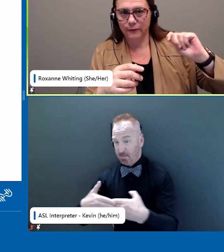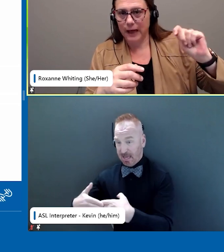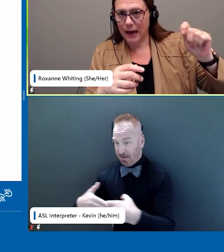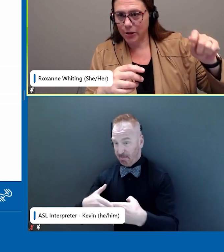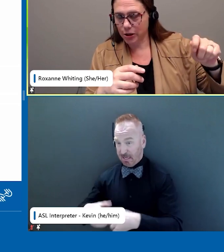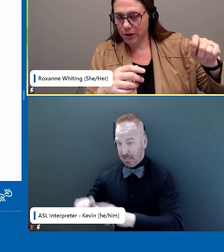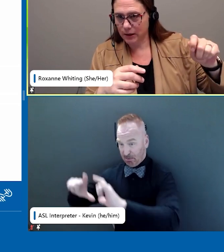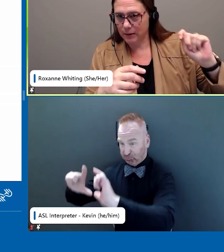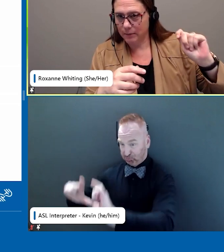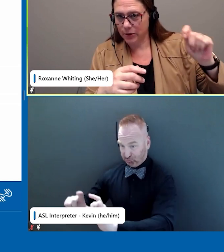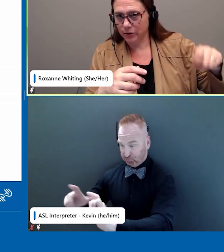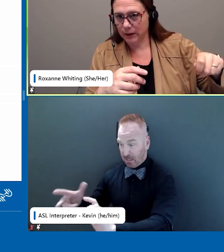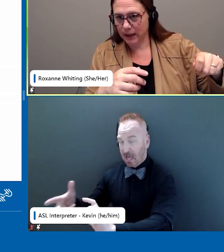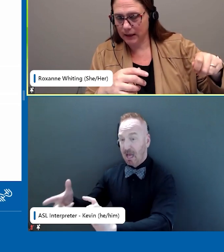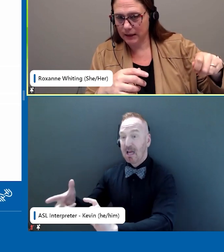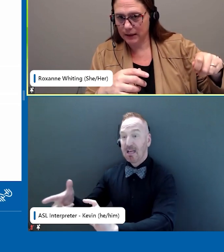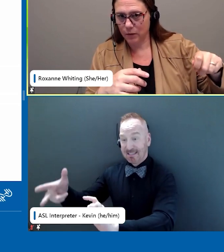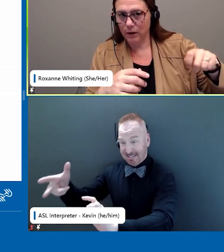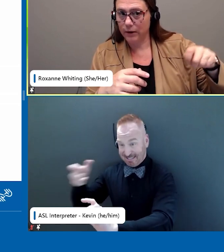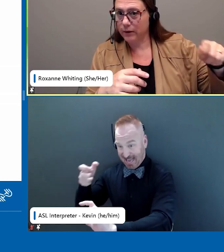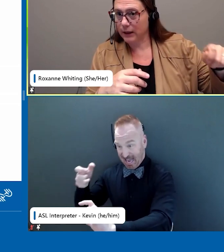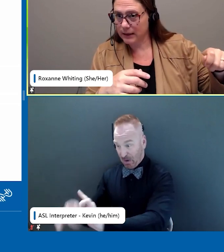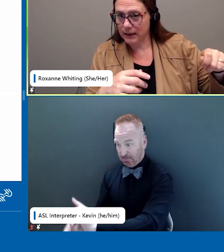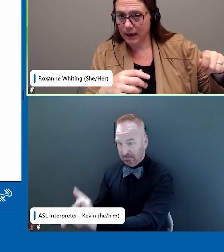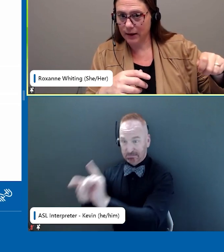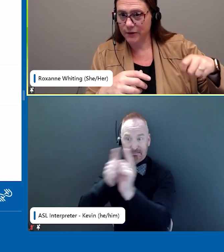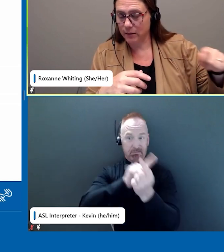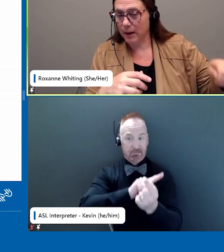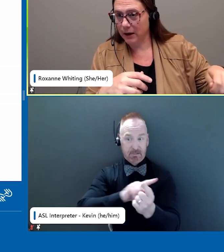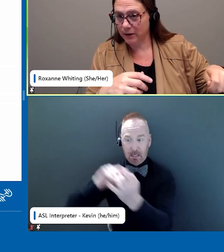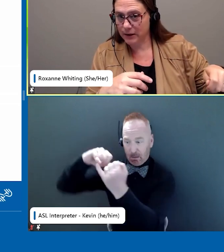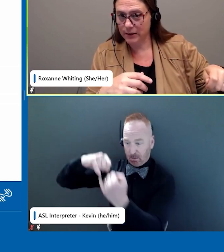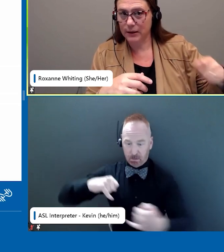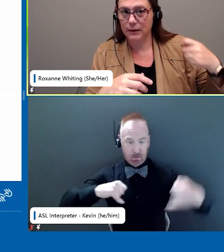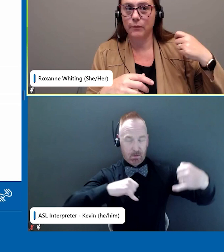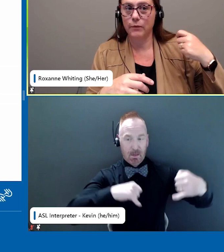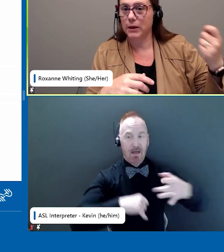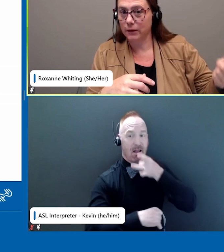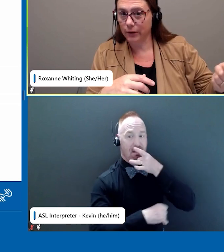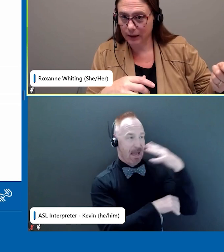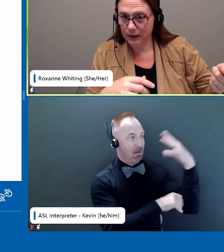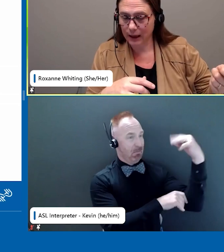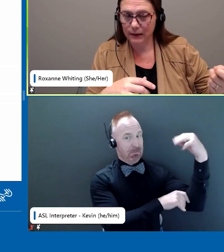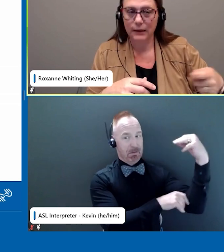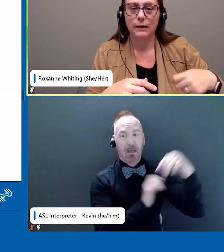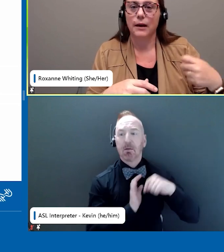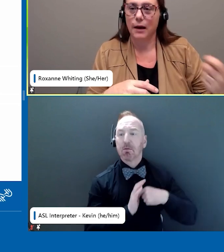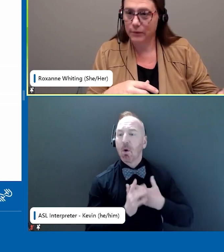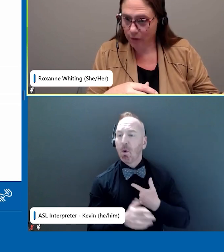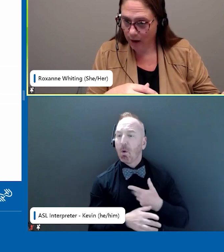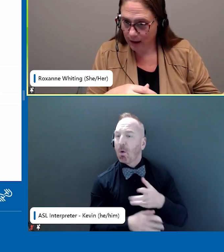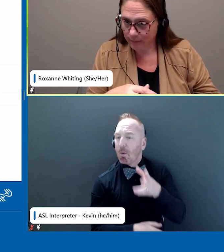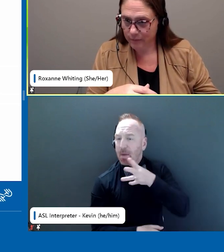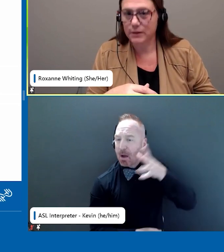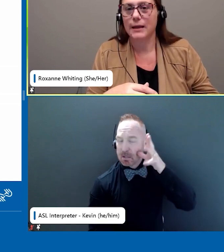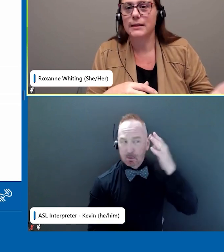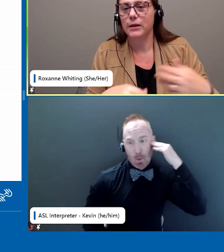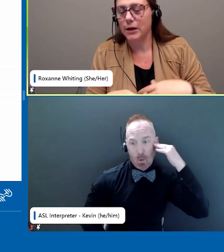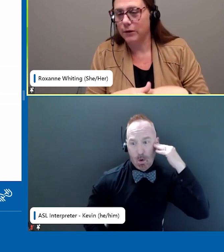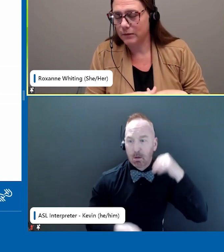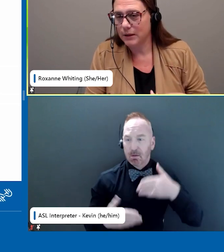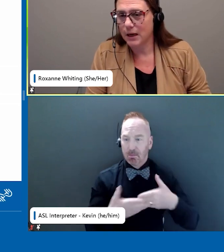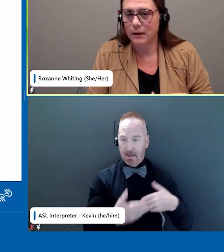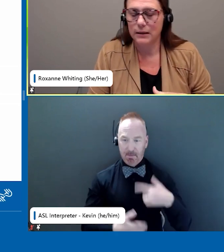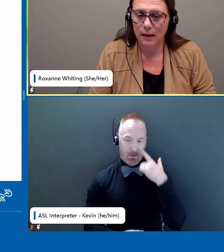and flash the bedroom light or other lights in the house for my parents. So then they would be alerted that I was crying. So that's